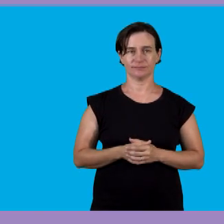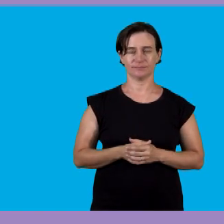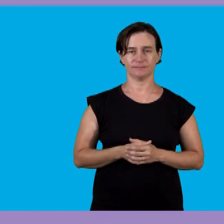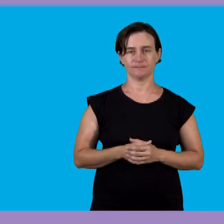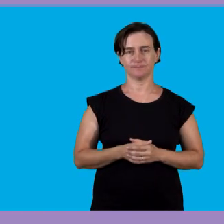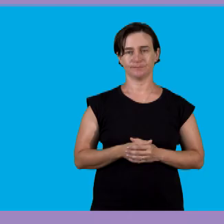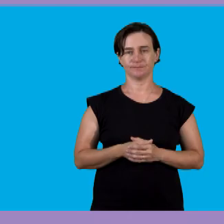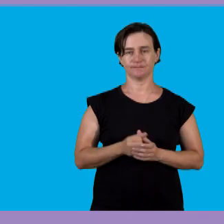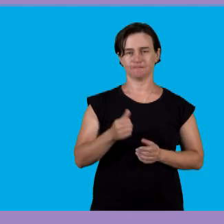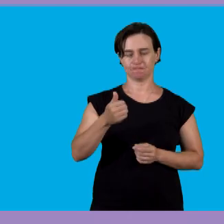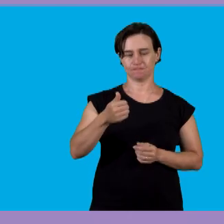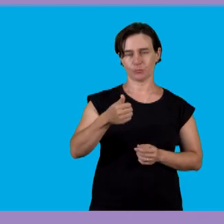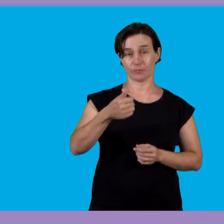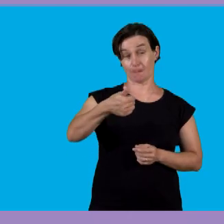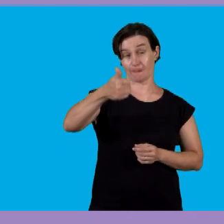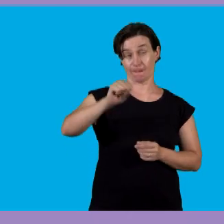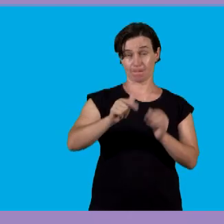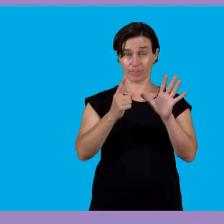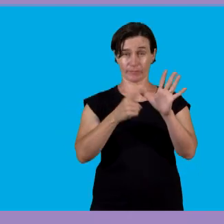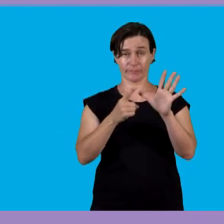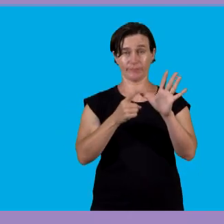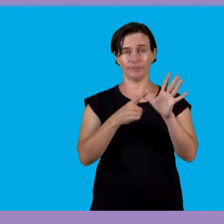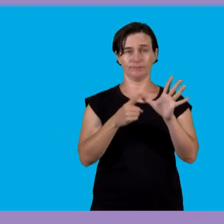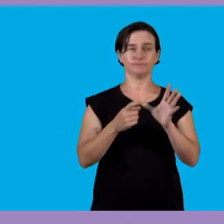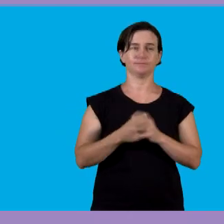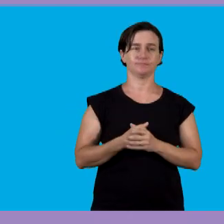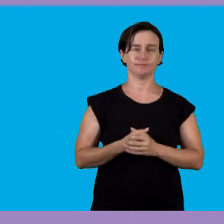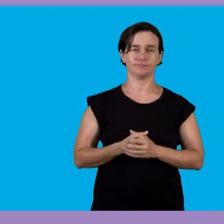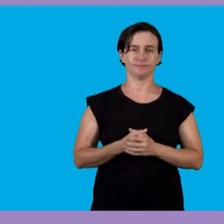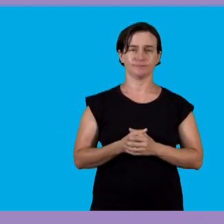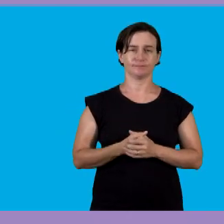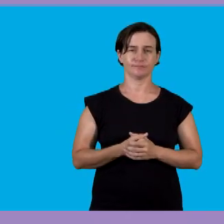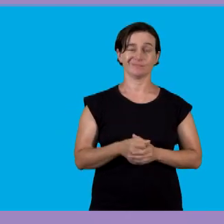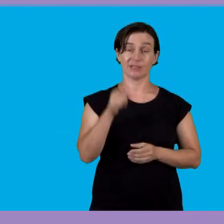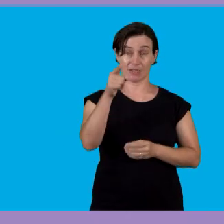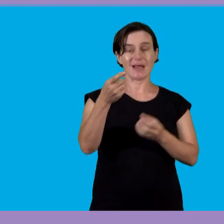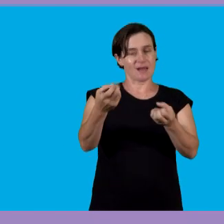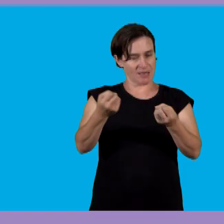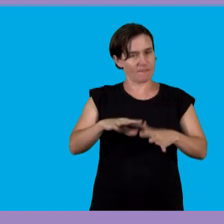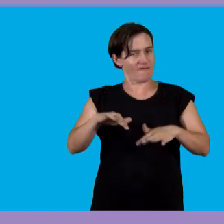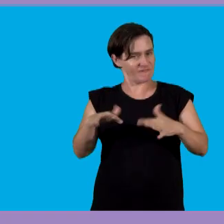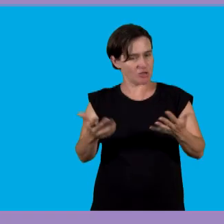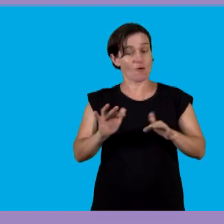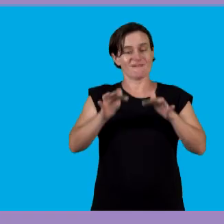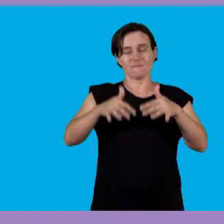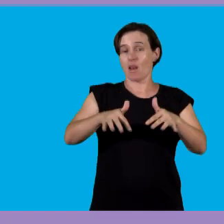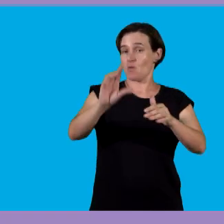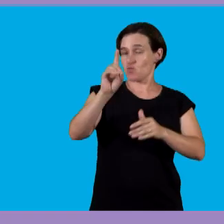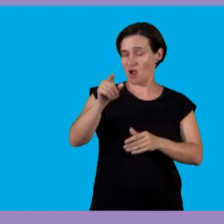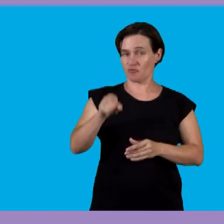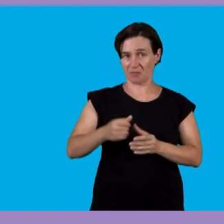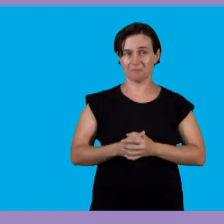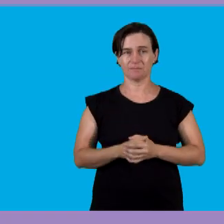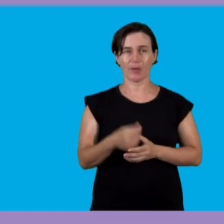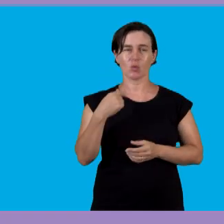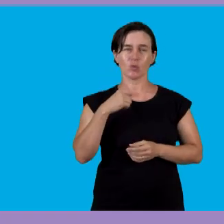Then let's go on to this one here where we have, again, the flow diagram is given. Then we are supposed to